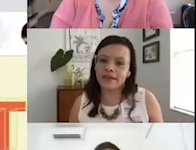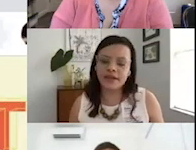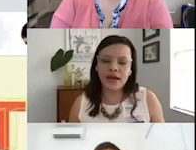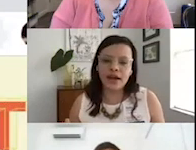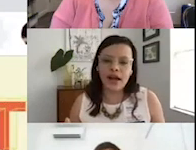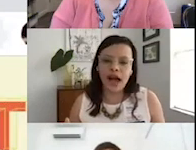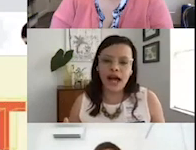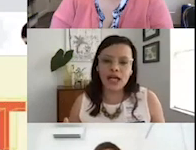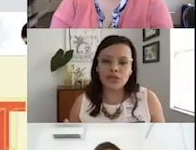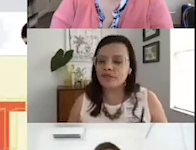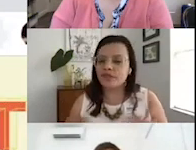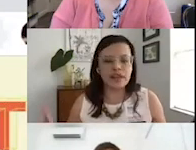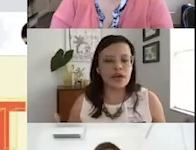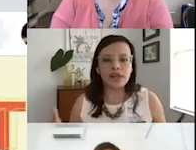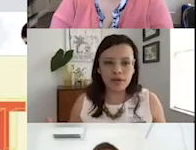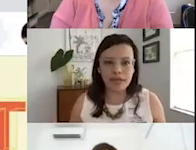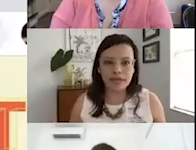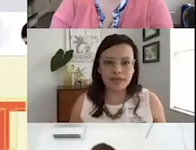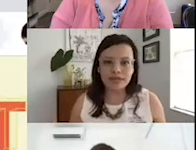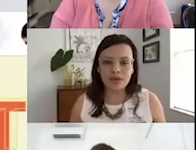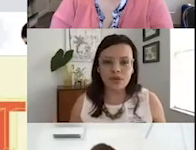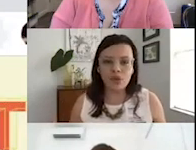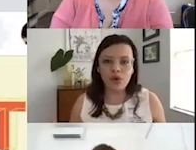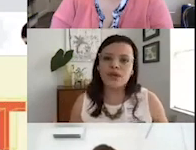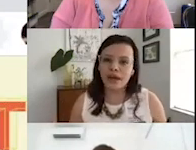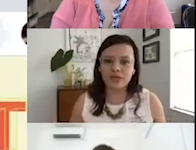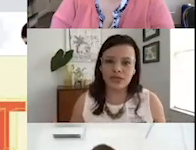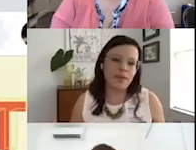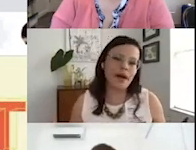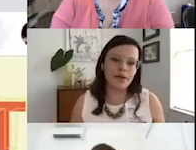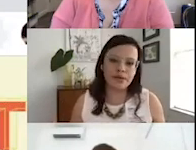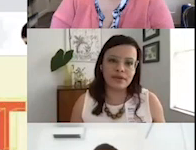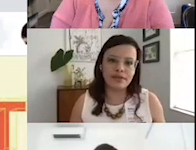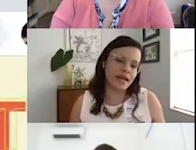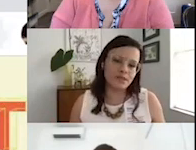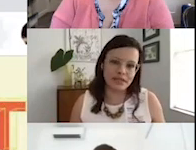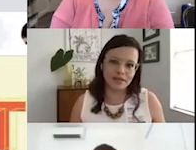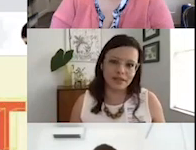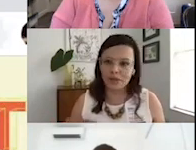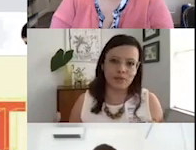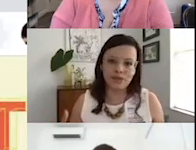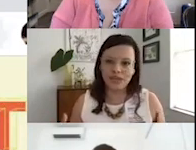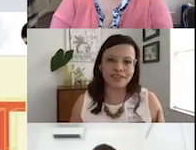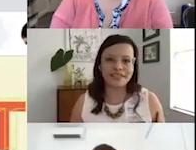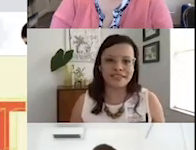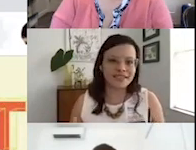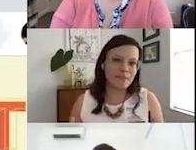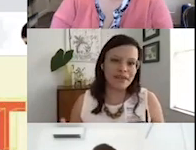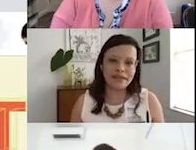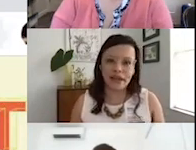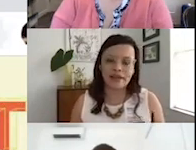Lesley-Ann. Just for another couple of minutes, what do you have to say about that specifically when people think that this